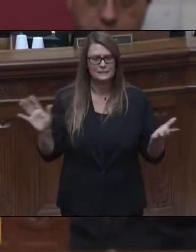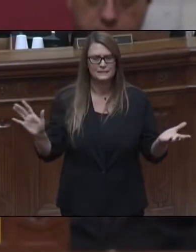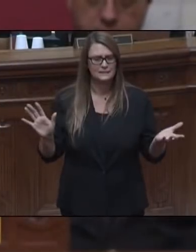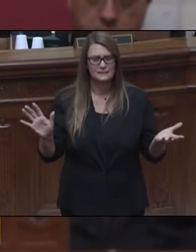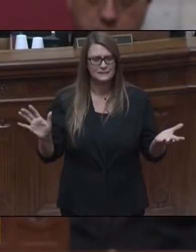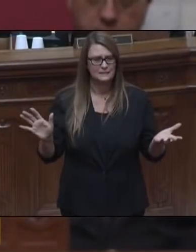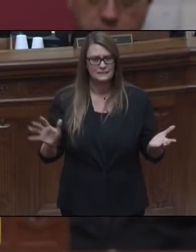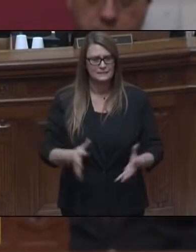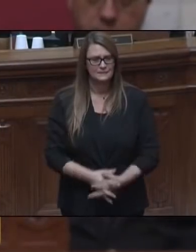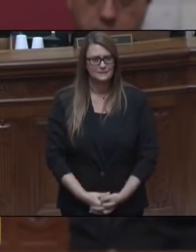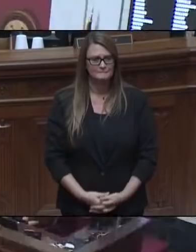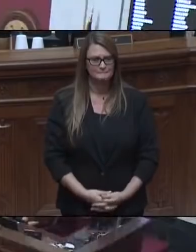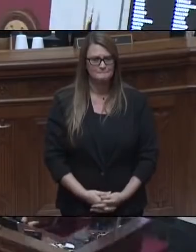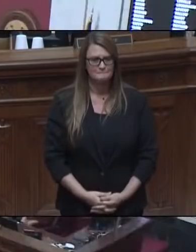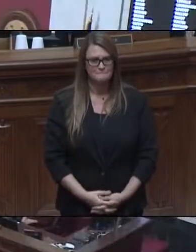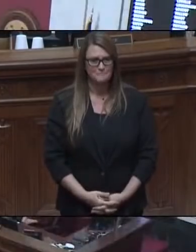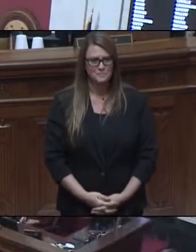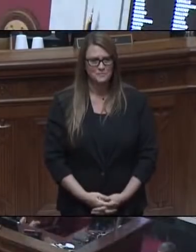from?